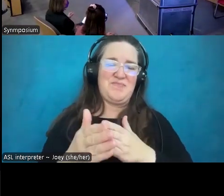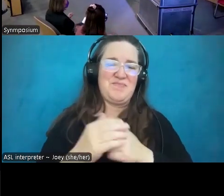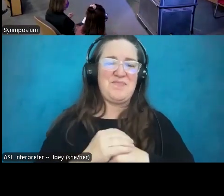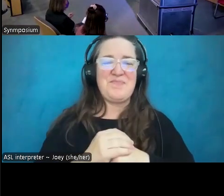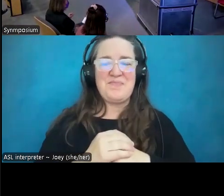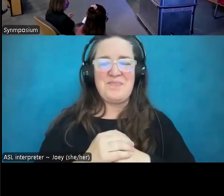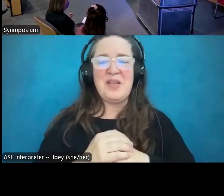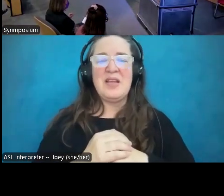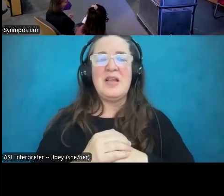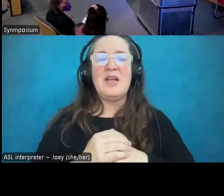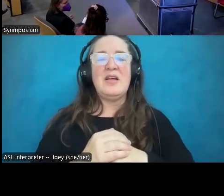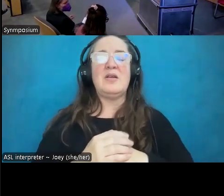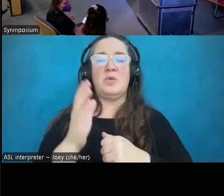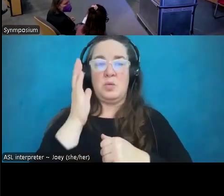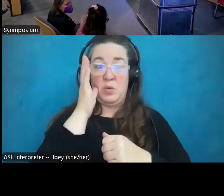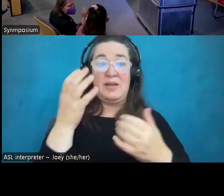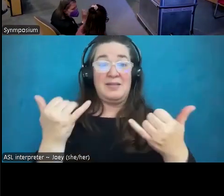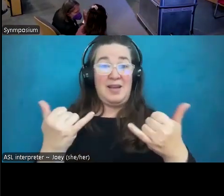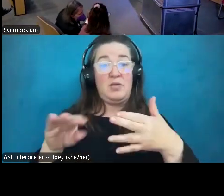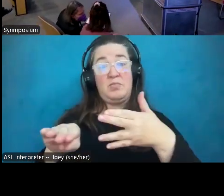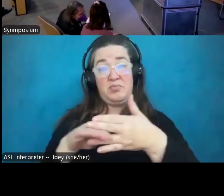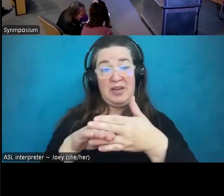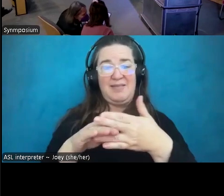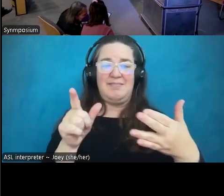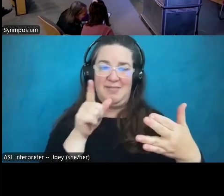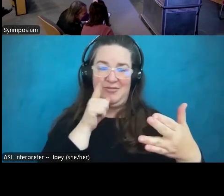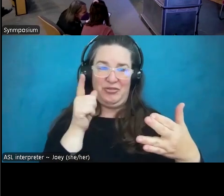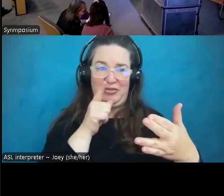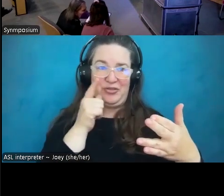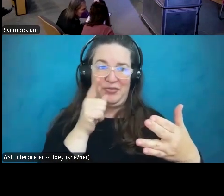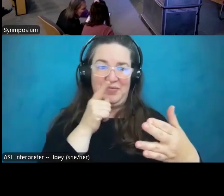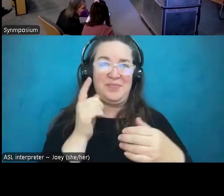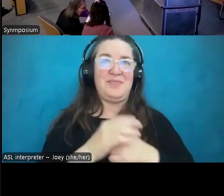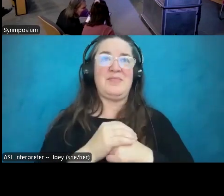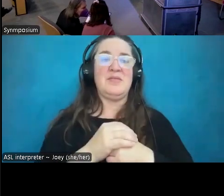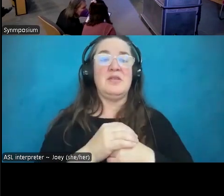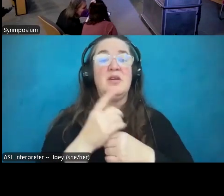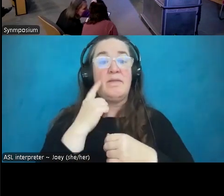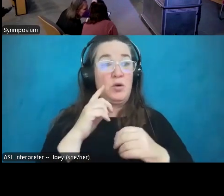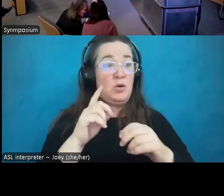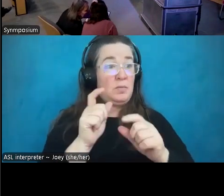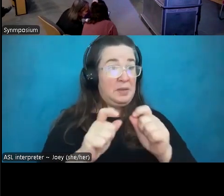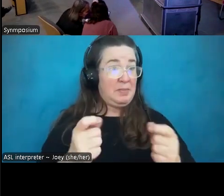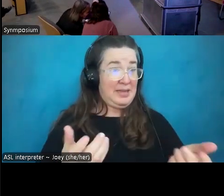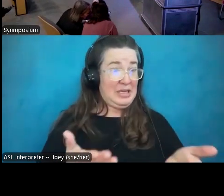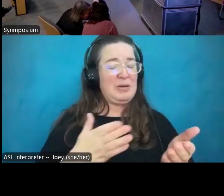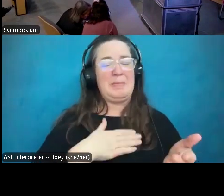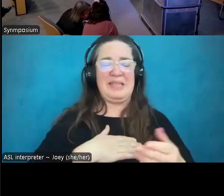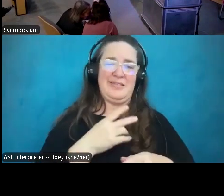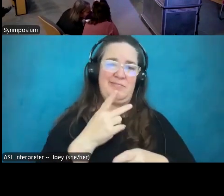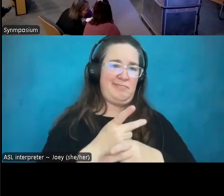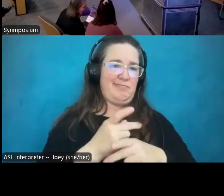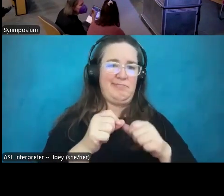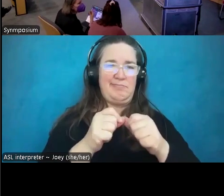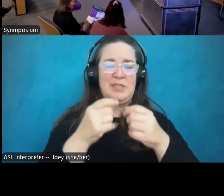So we will now have a lunch break, and as a reminder for our in-person attendees, please remain masked unless you are